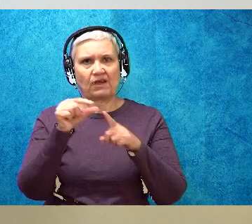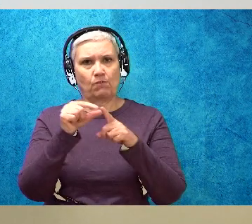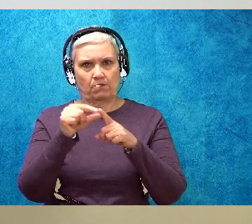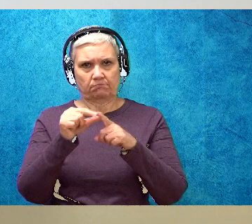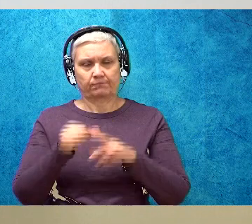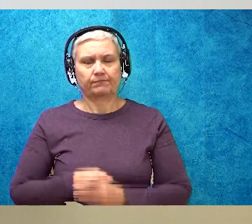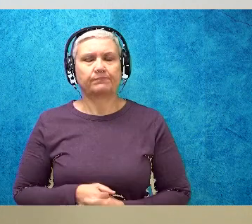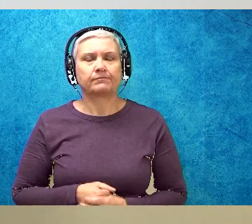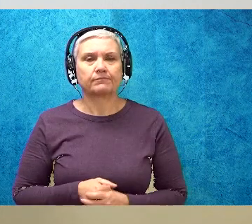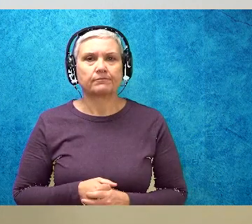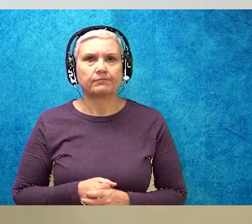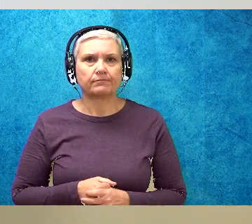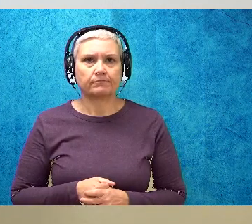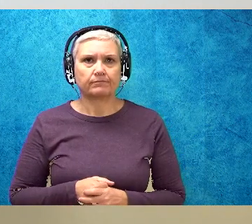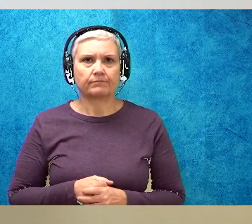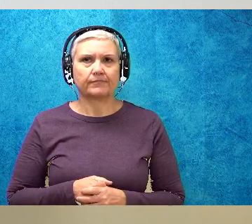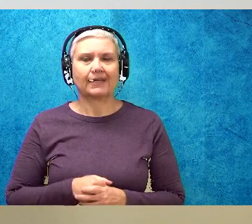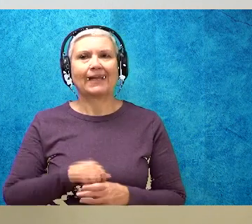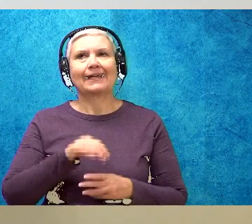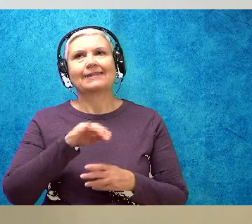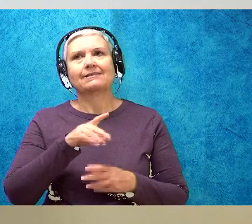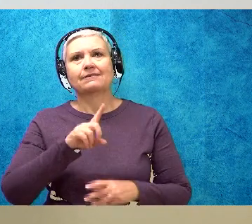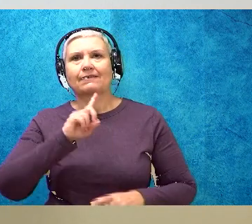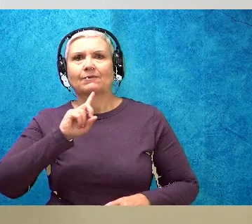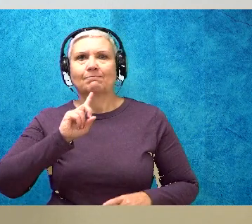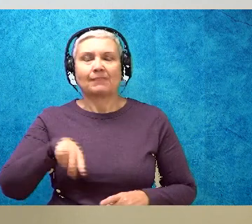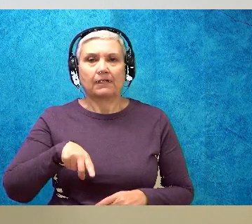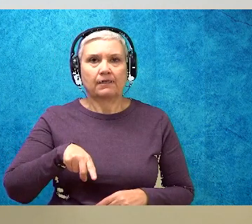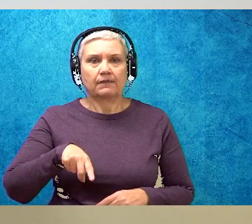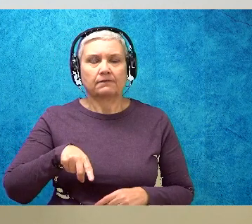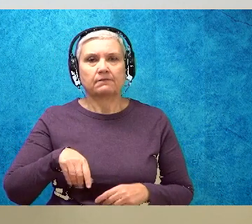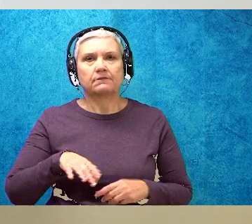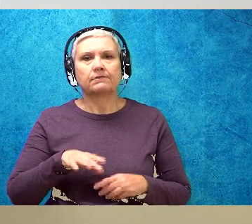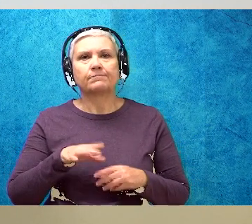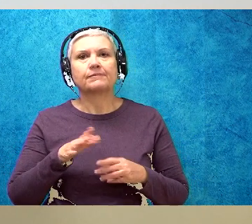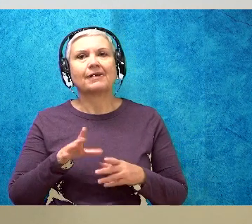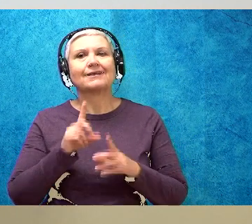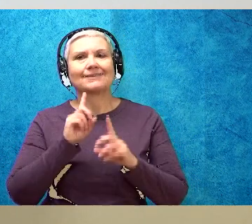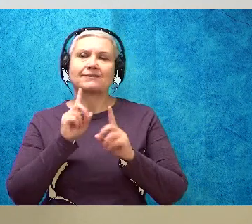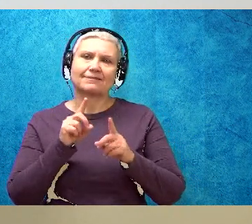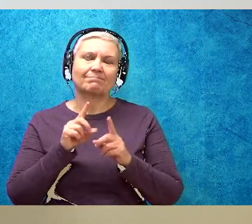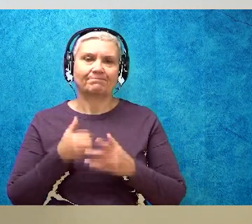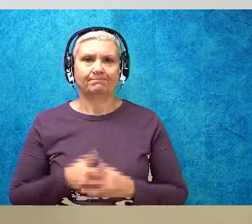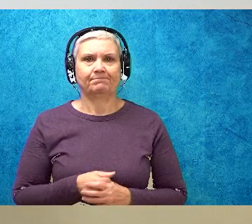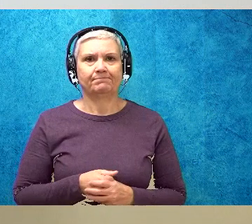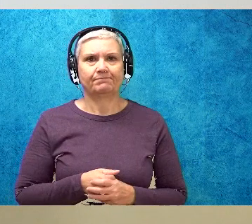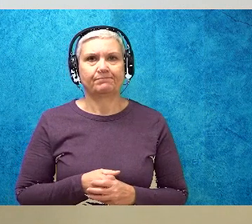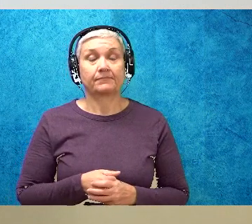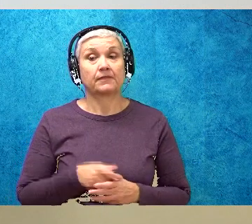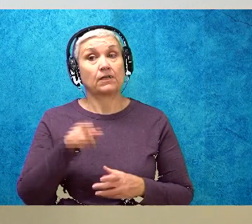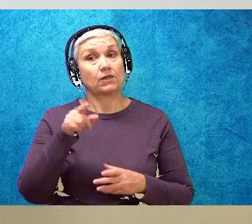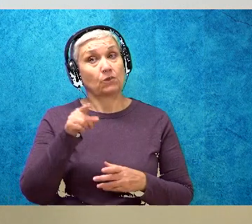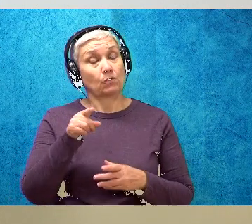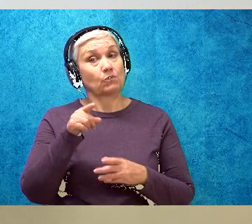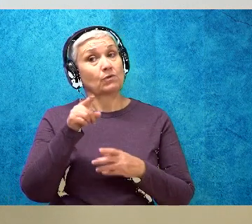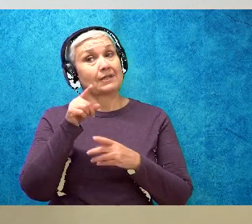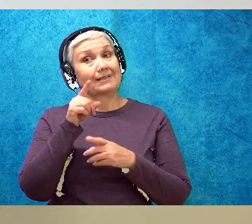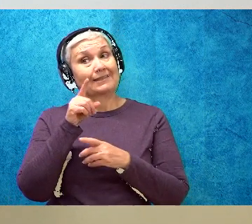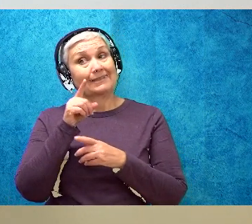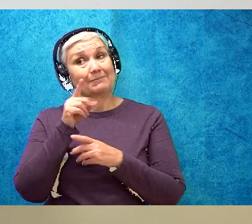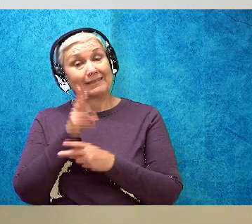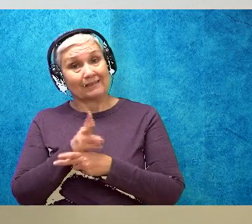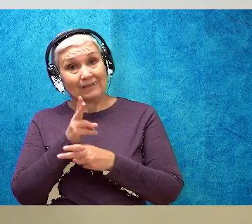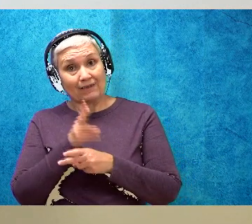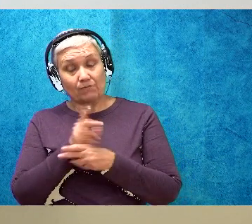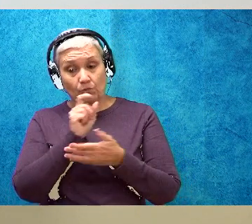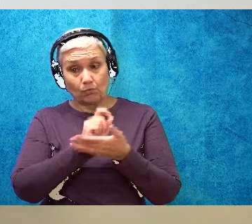it's never going to be a command, and it's always going to be a statement. So you guys need to be very careful that when you are